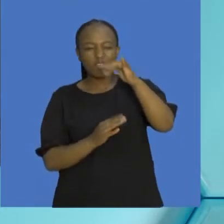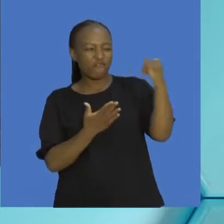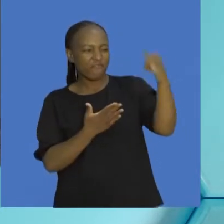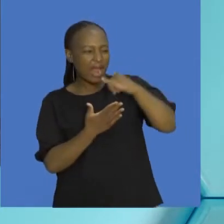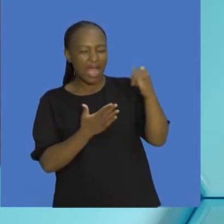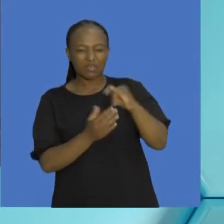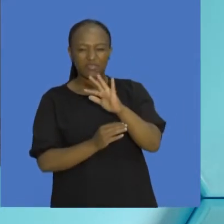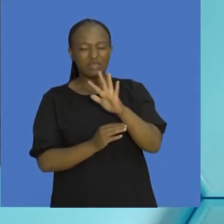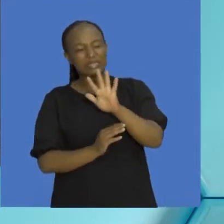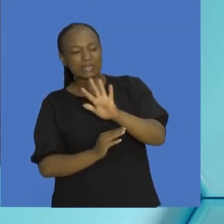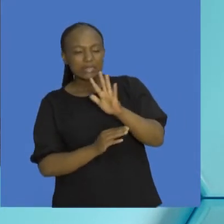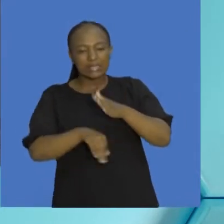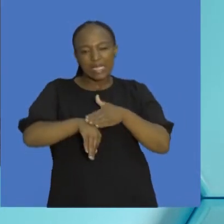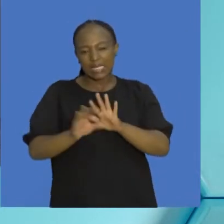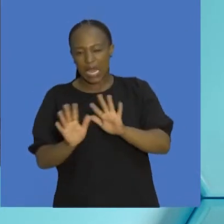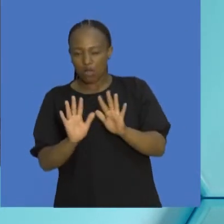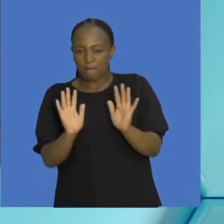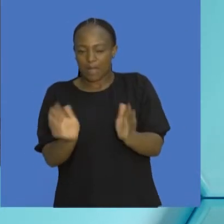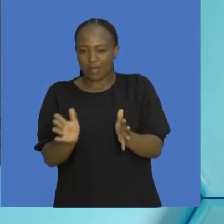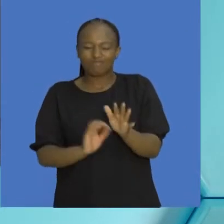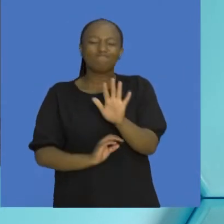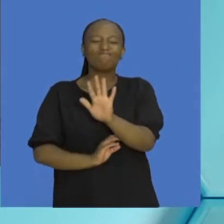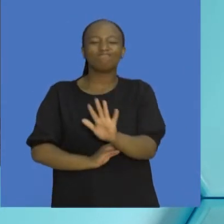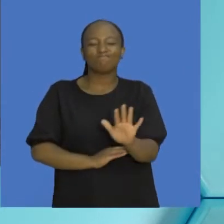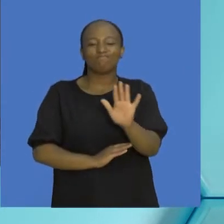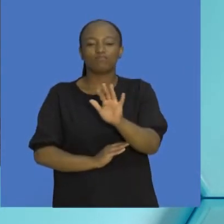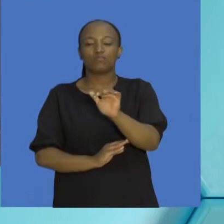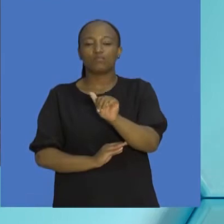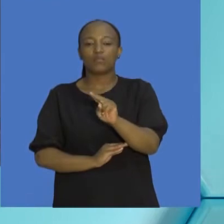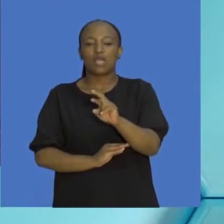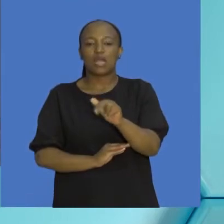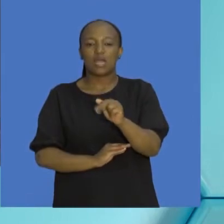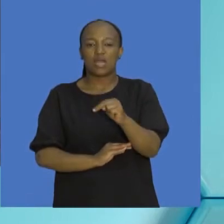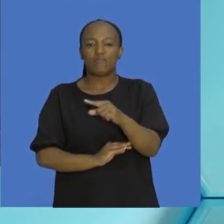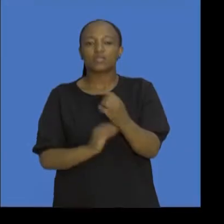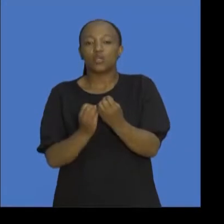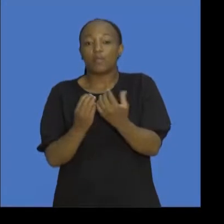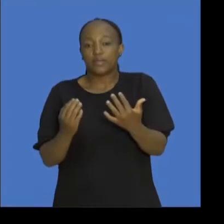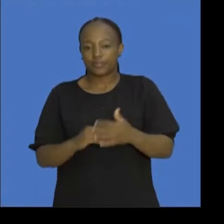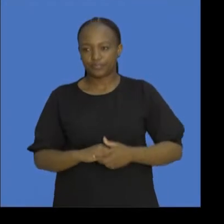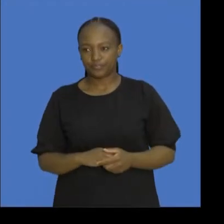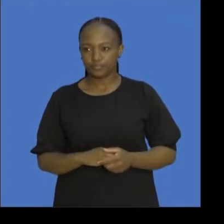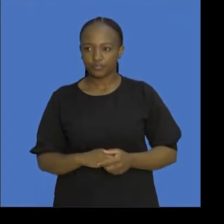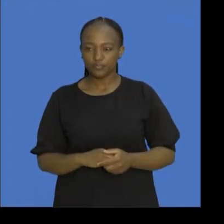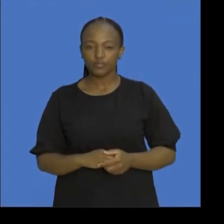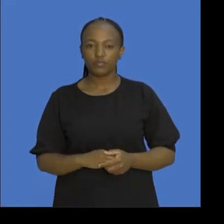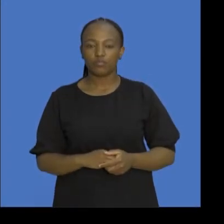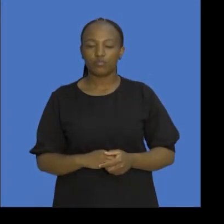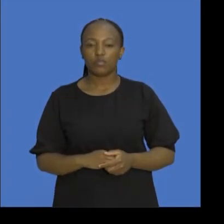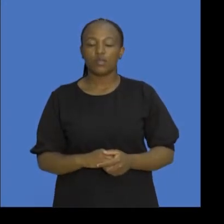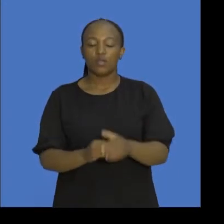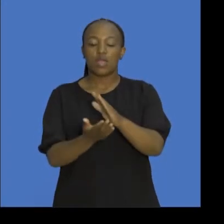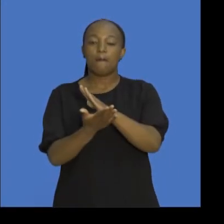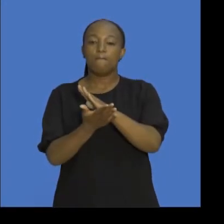mean. Okay, the average of being late. Okay, good. So we calculate the midpoint. How do we calculate